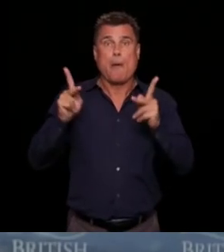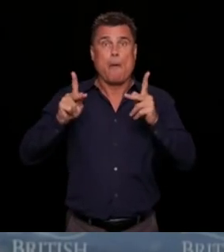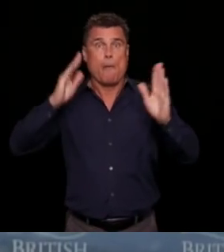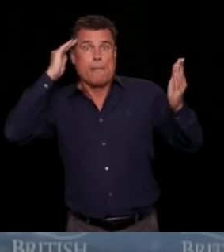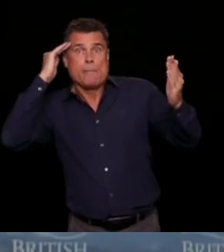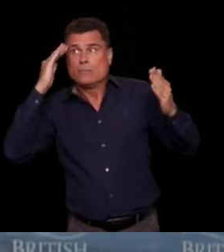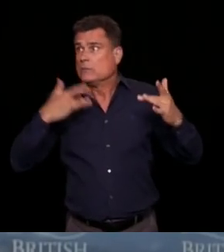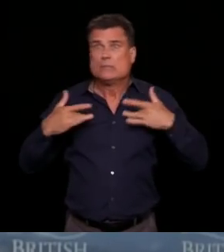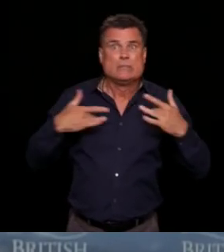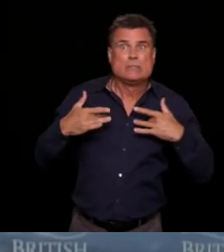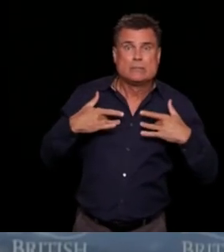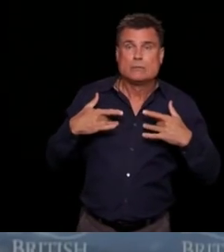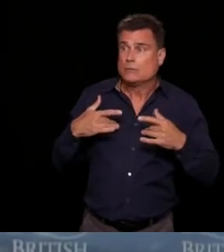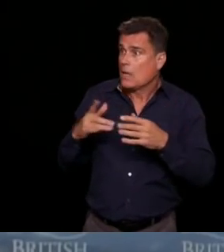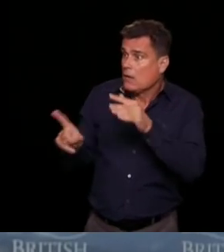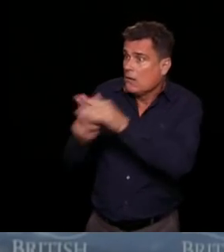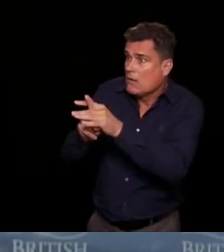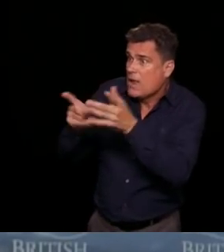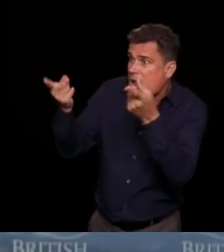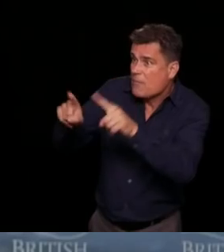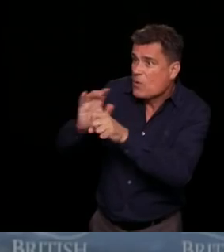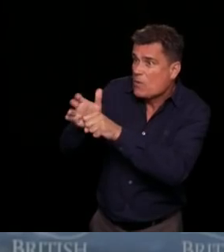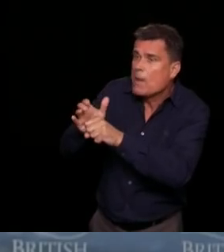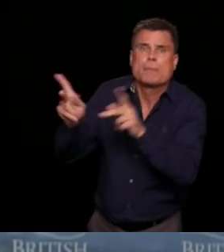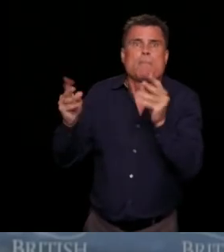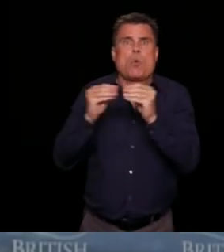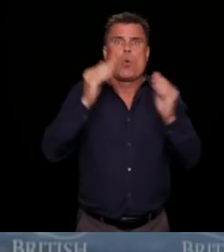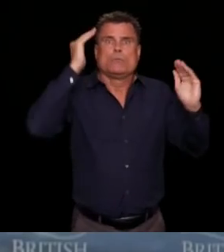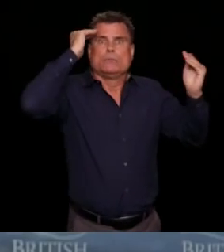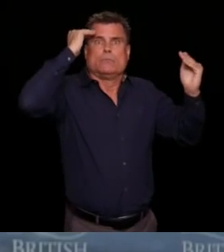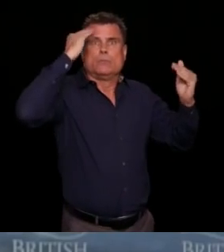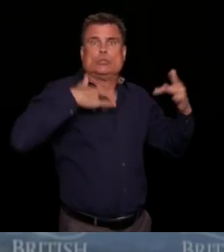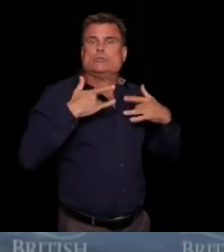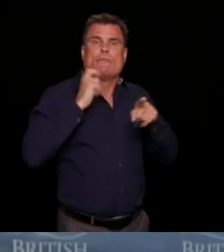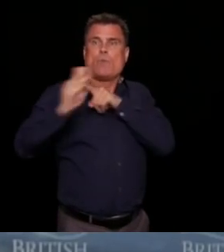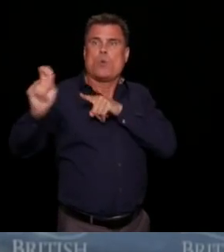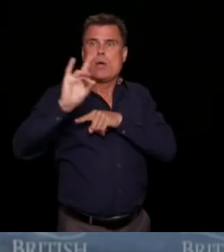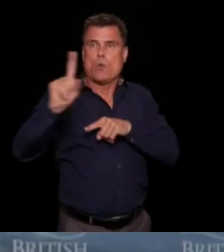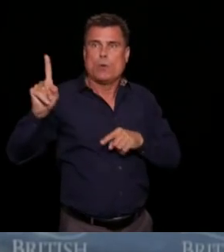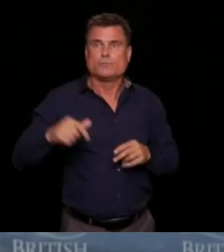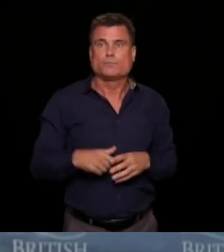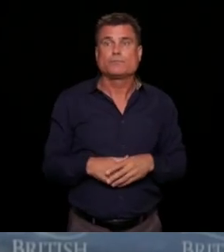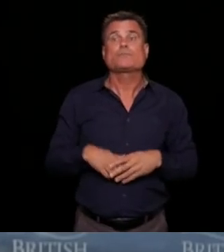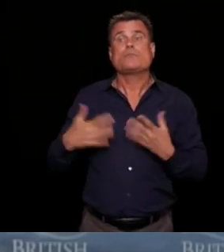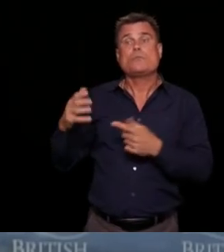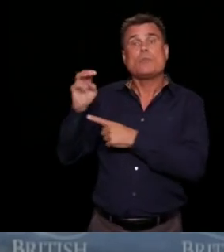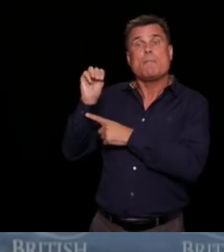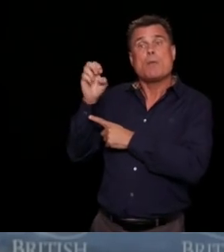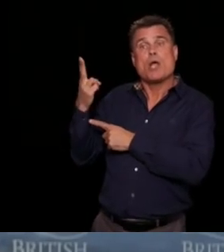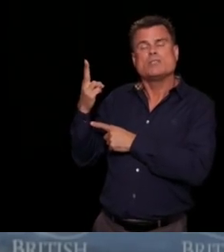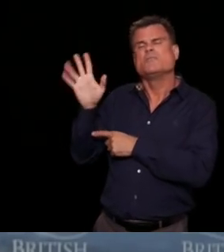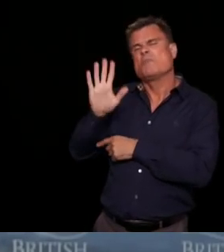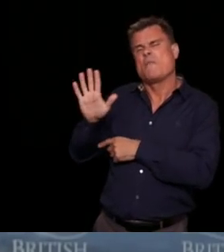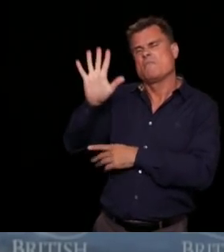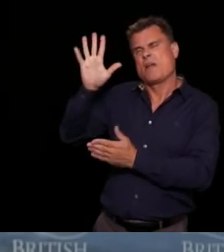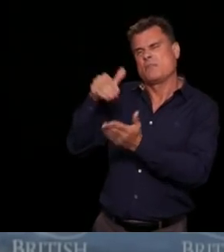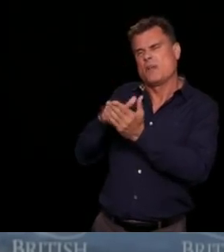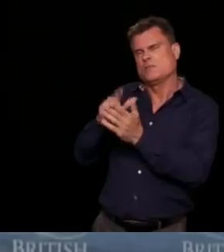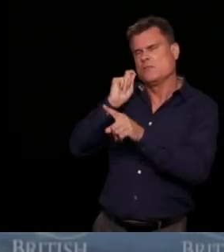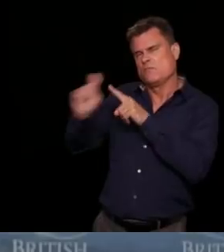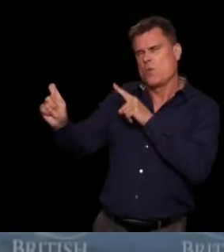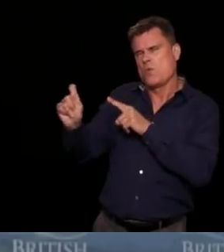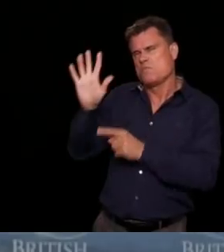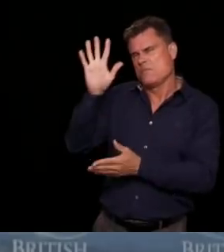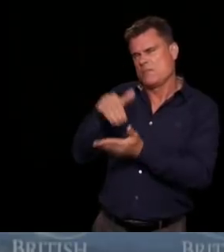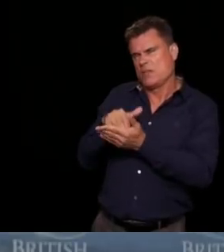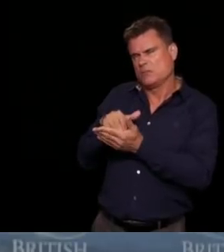demand. You'll know that on March 25th, 5,070 calls were answered by our team at 811. And